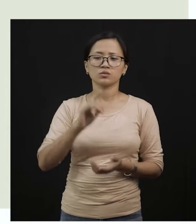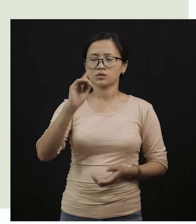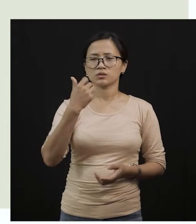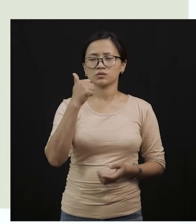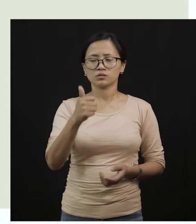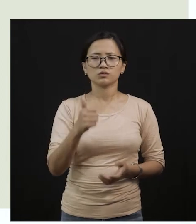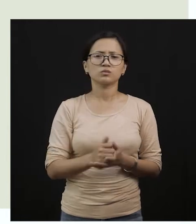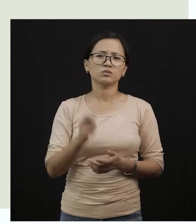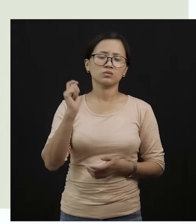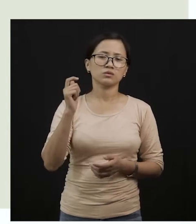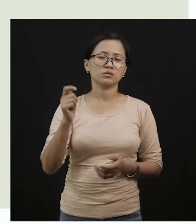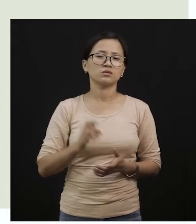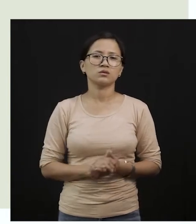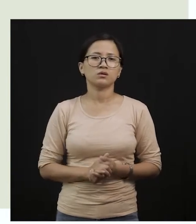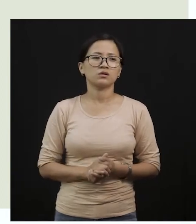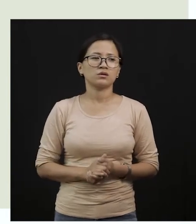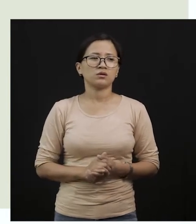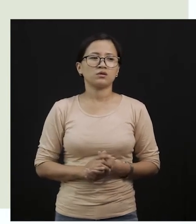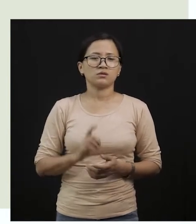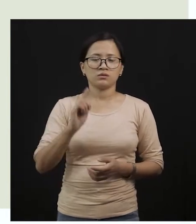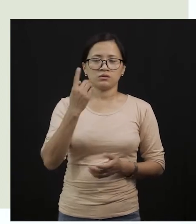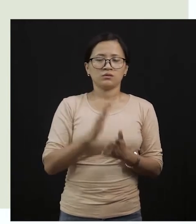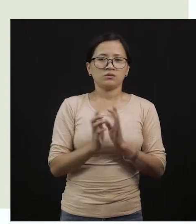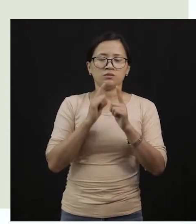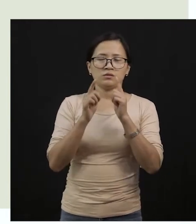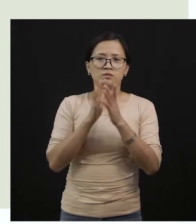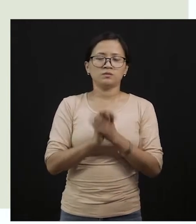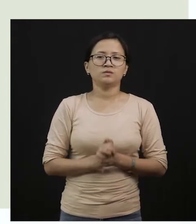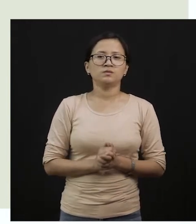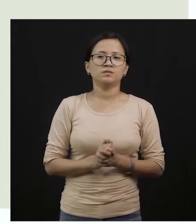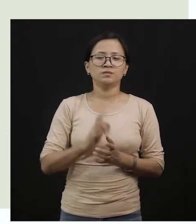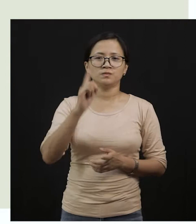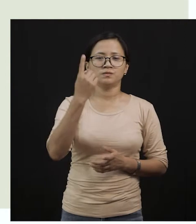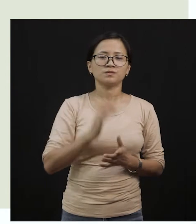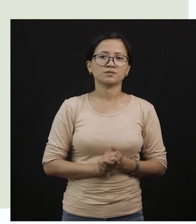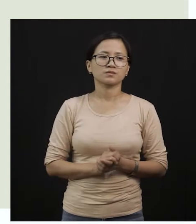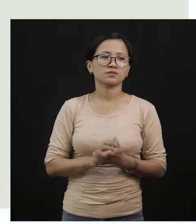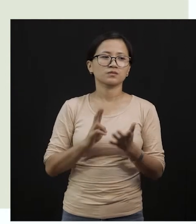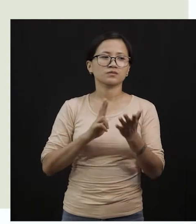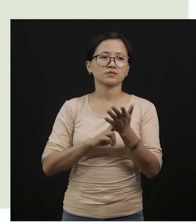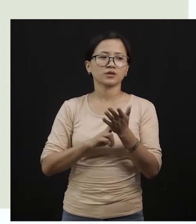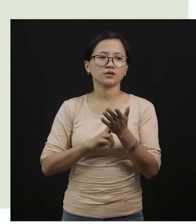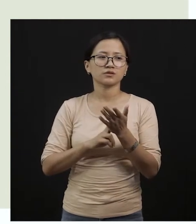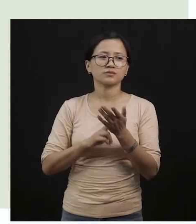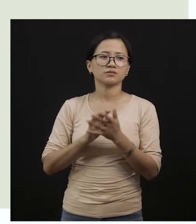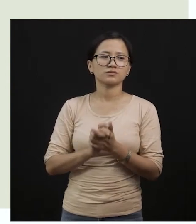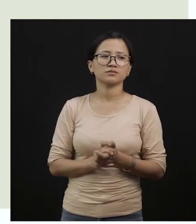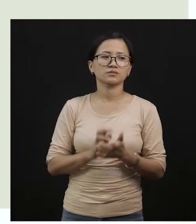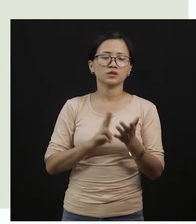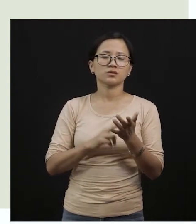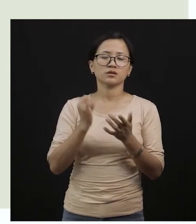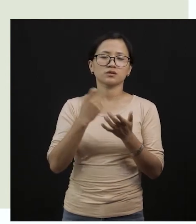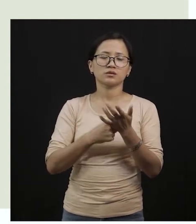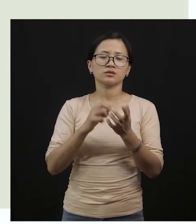so many works that she started, but we are going to discuss only some good works that she did. The first one is Nirmal Hriday, a home for the sick and